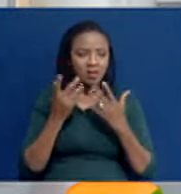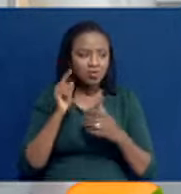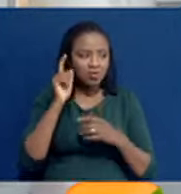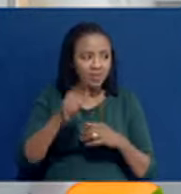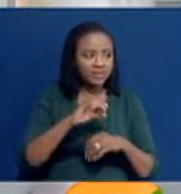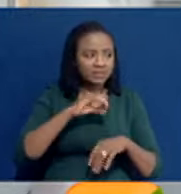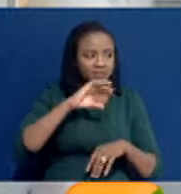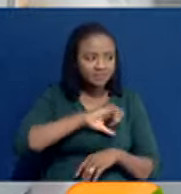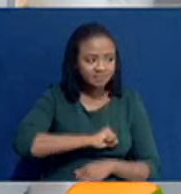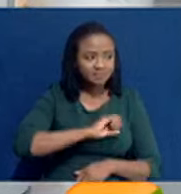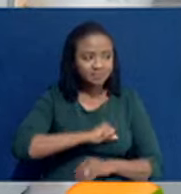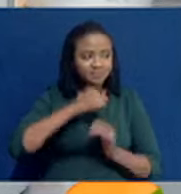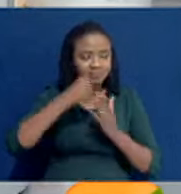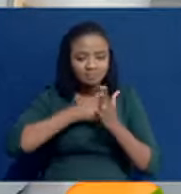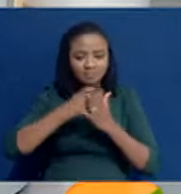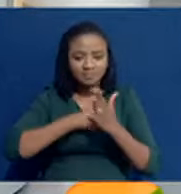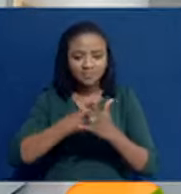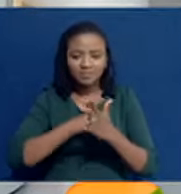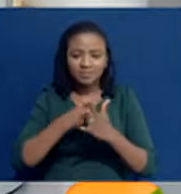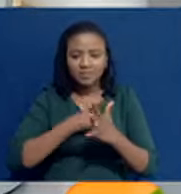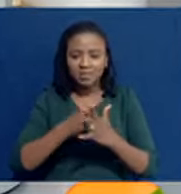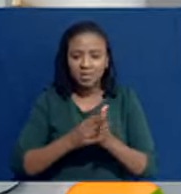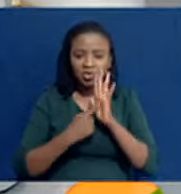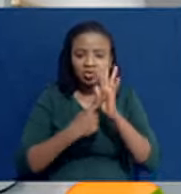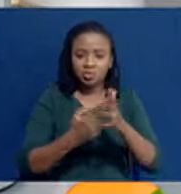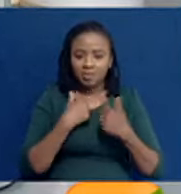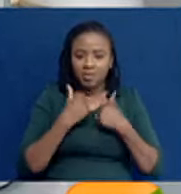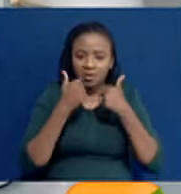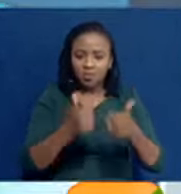prove yourself all the time?